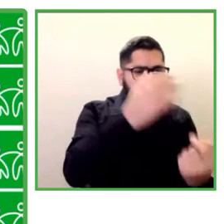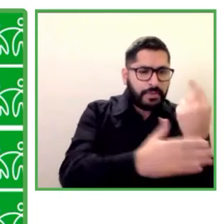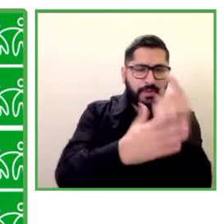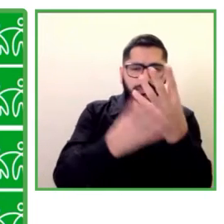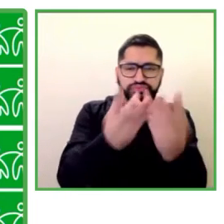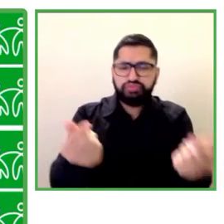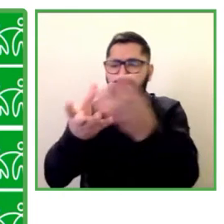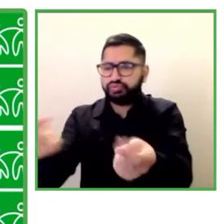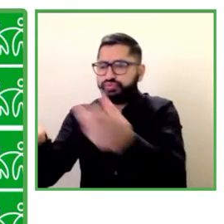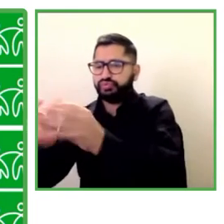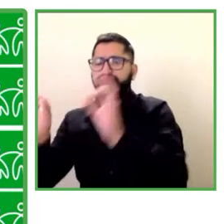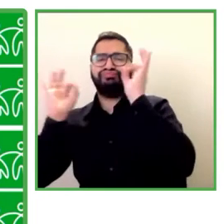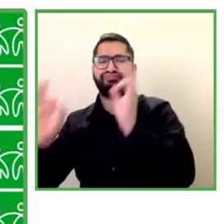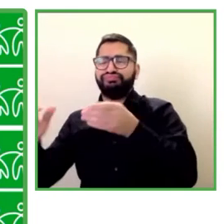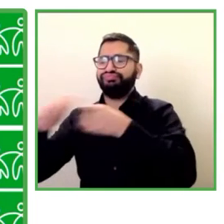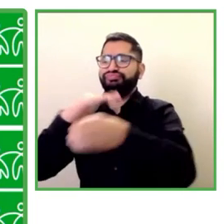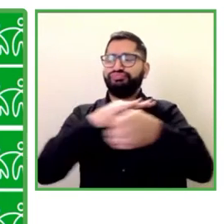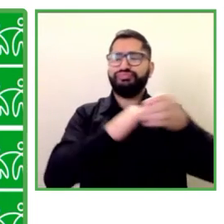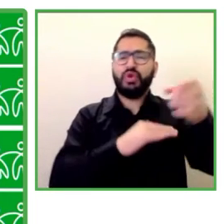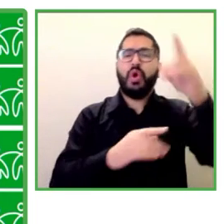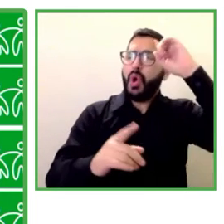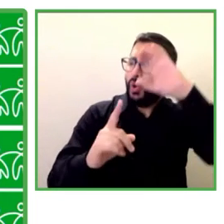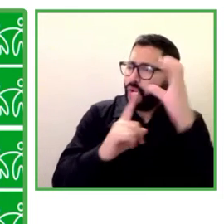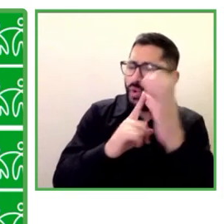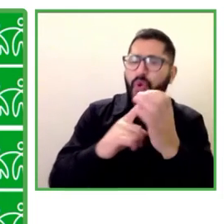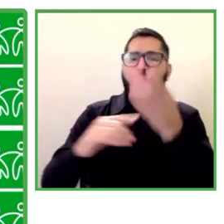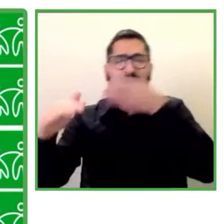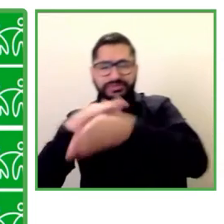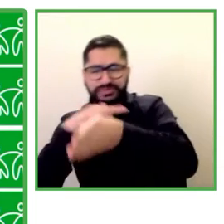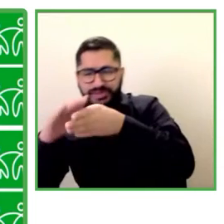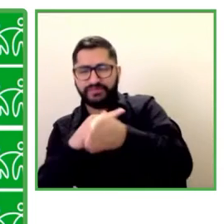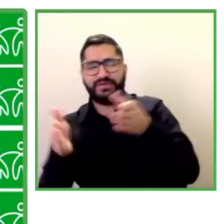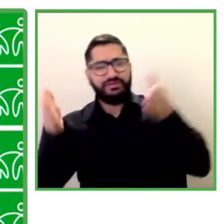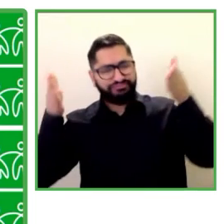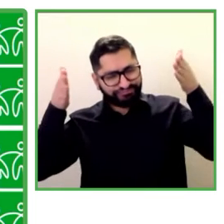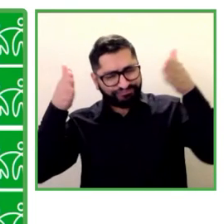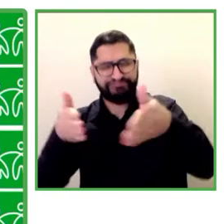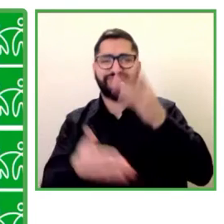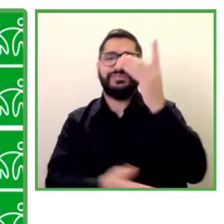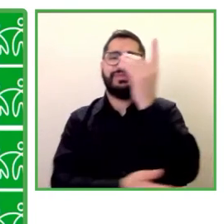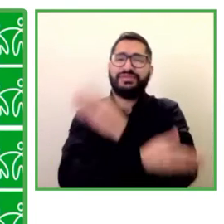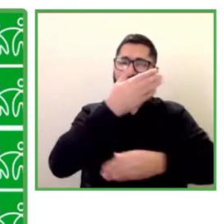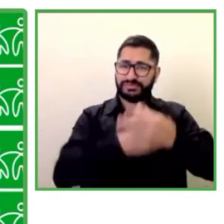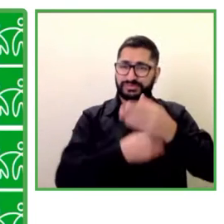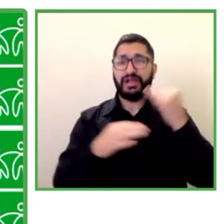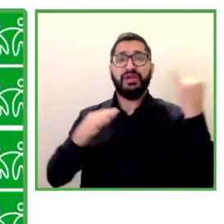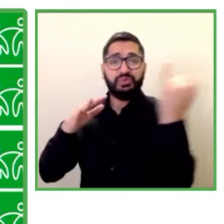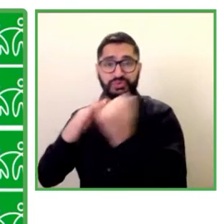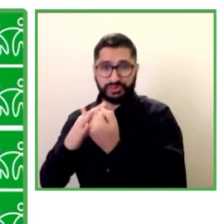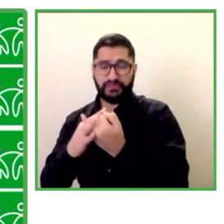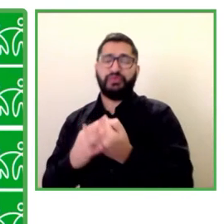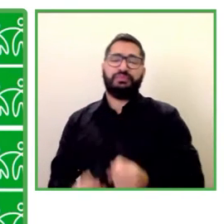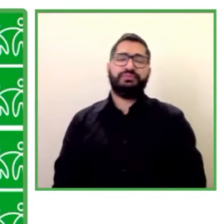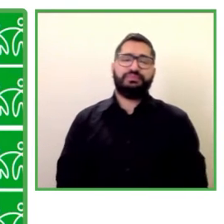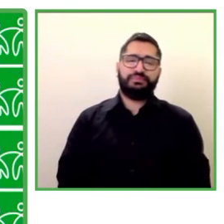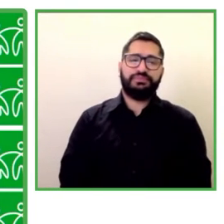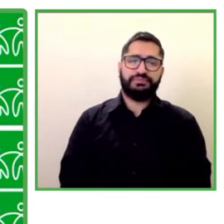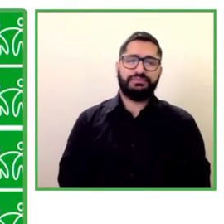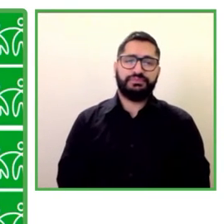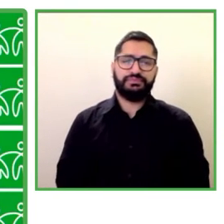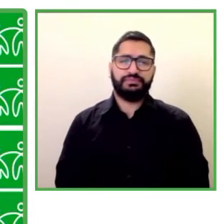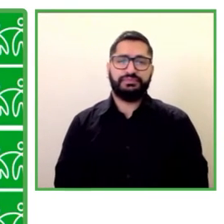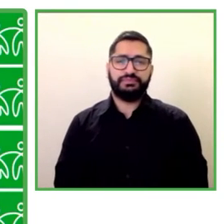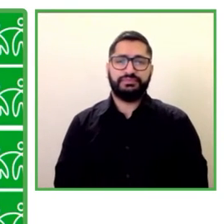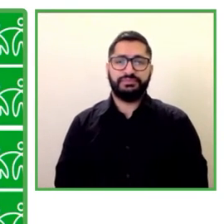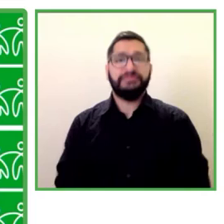the cultural process that they must conduct in relation to inclusion of persons with disabilities. We are